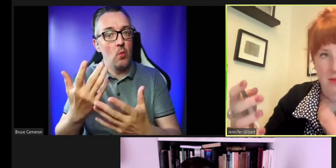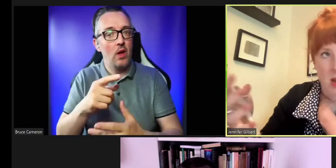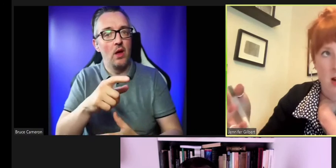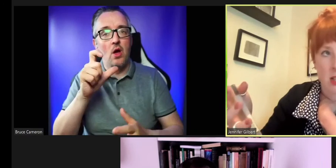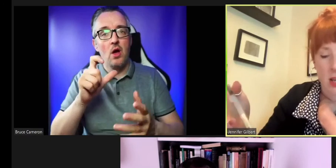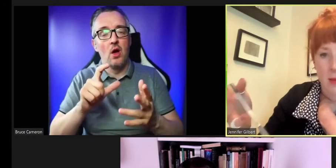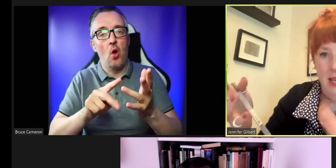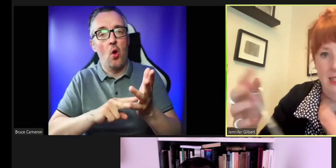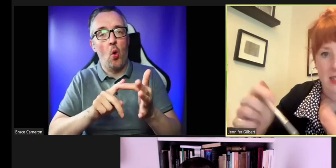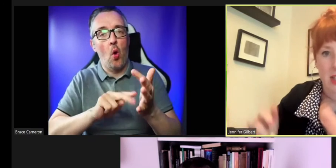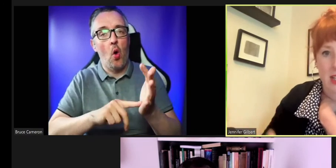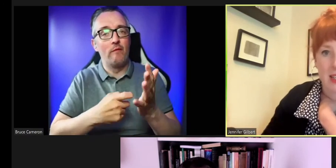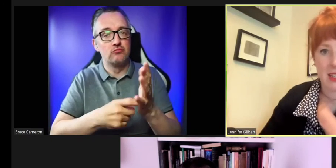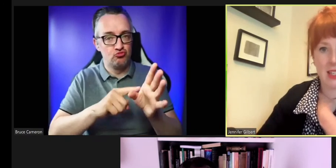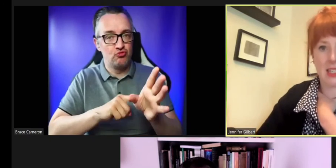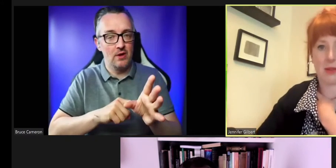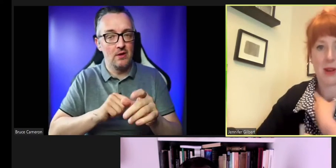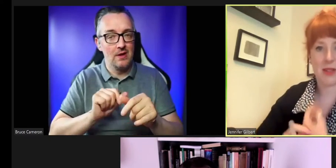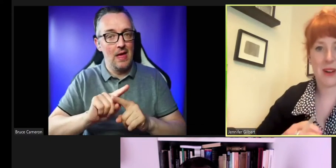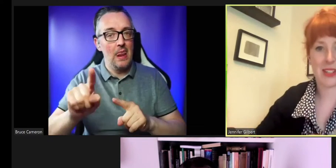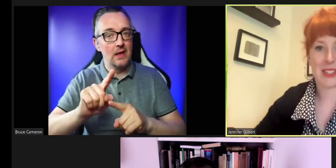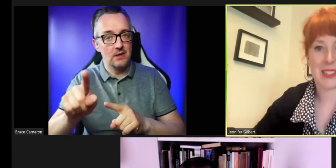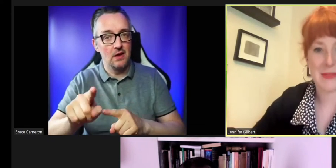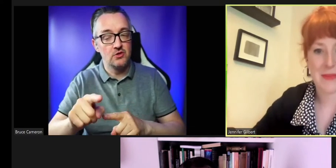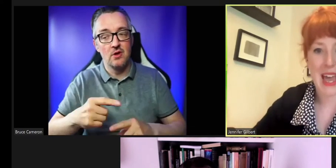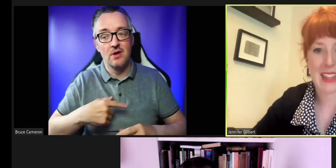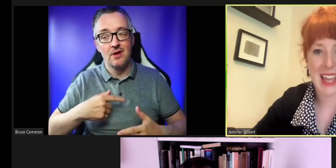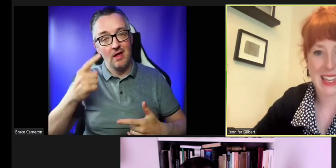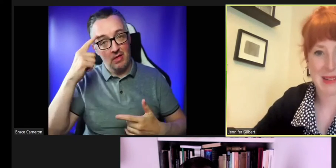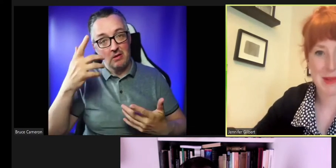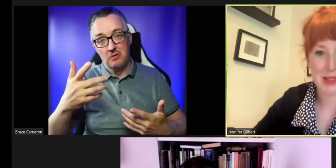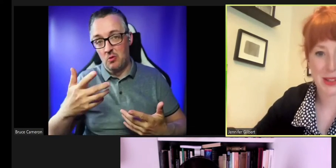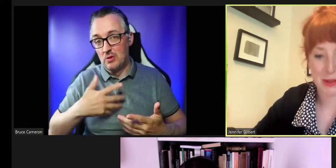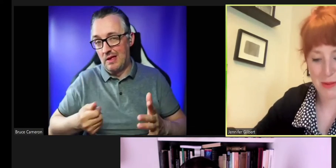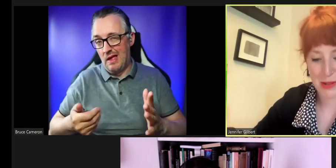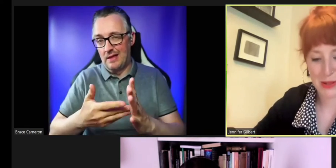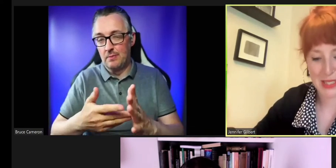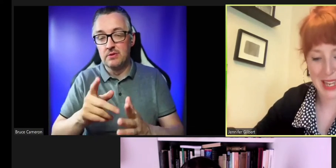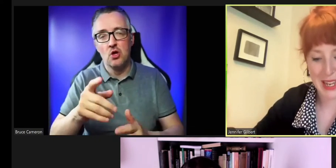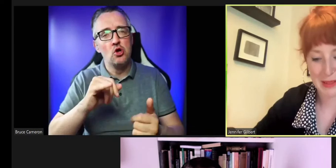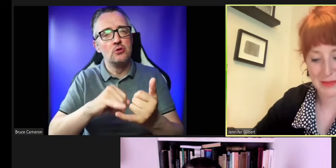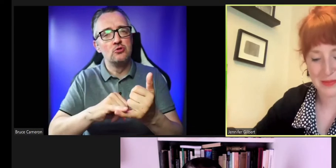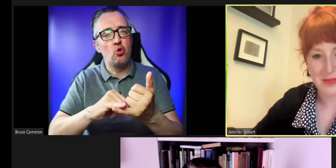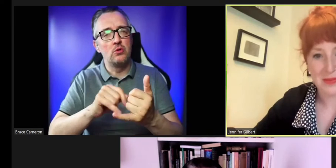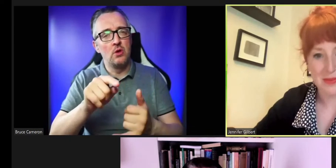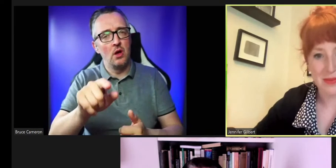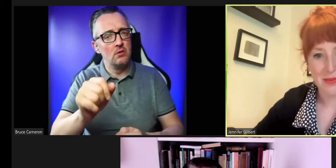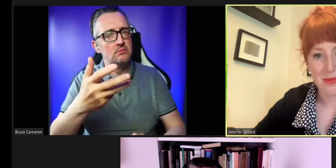from October later this year. So I thought I'd just add that in. But Sonia, what would you say?